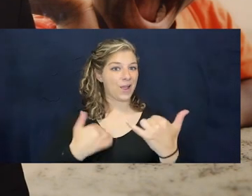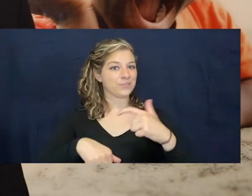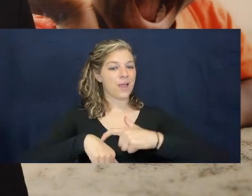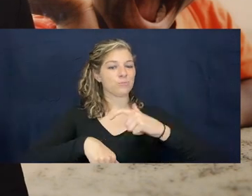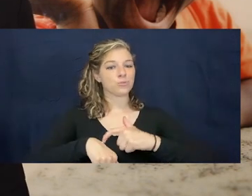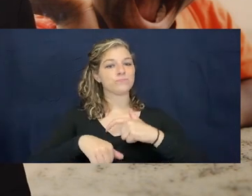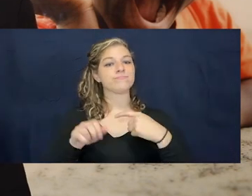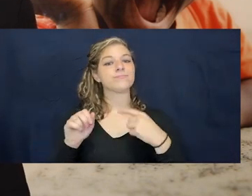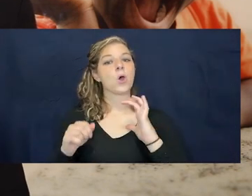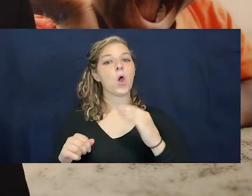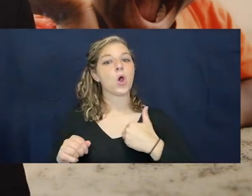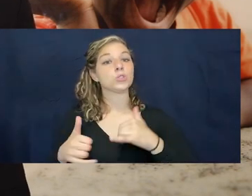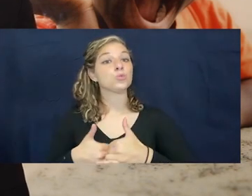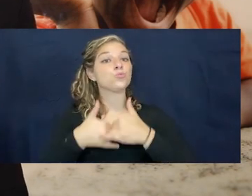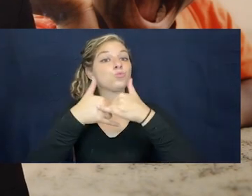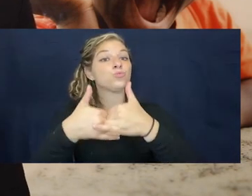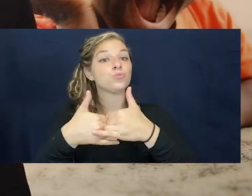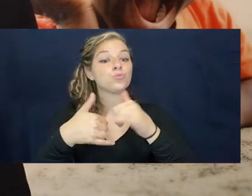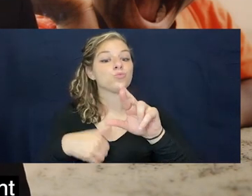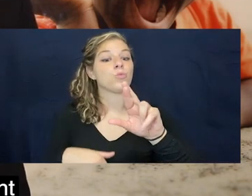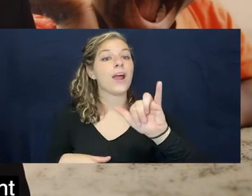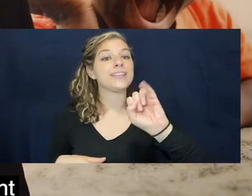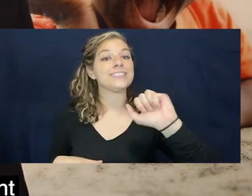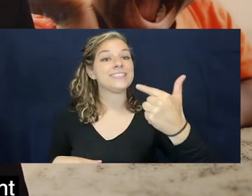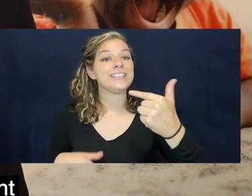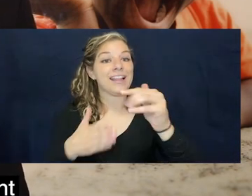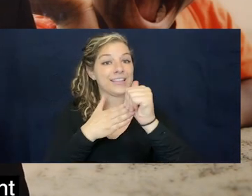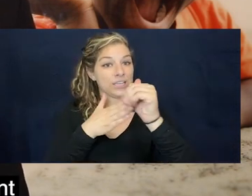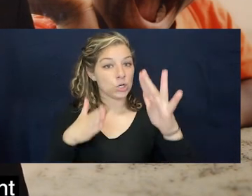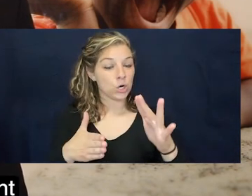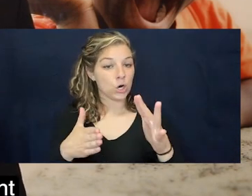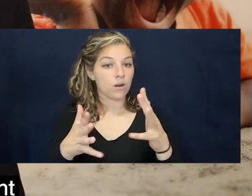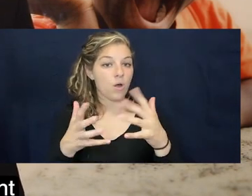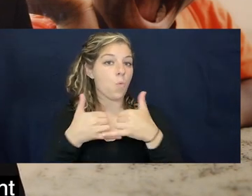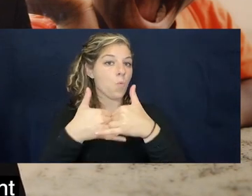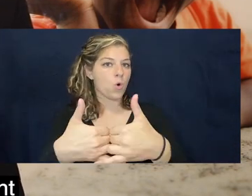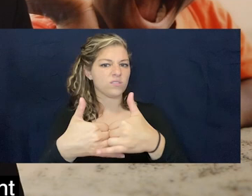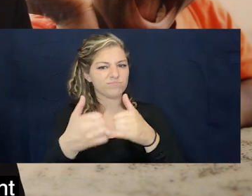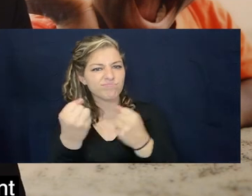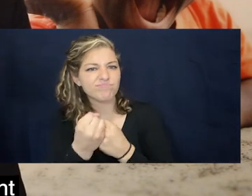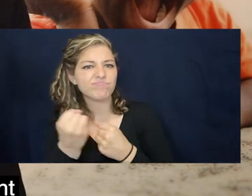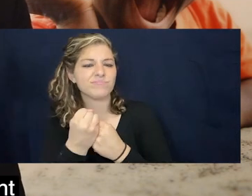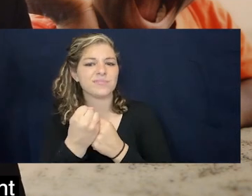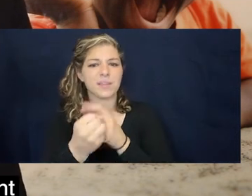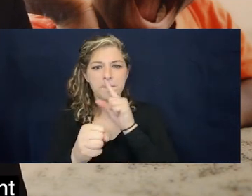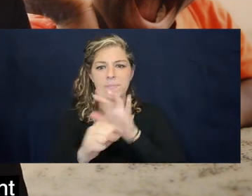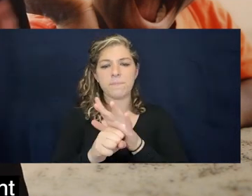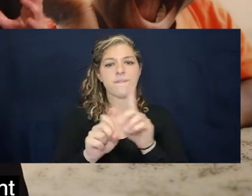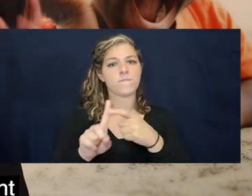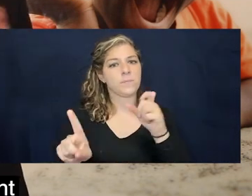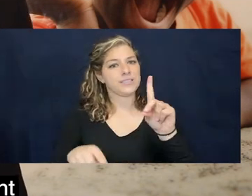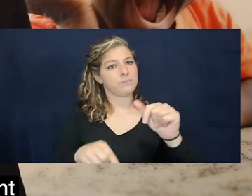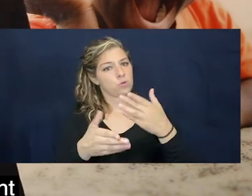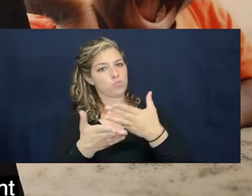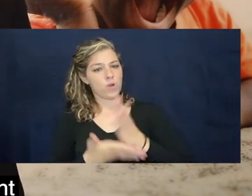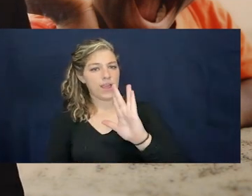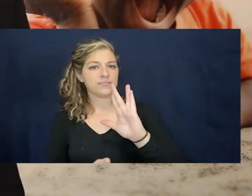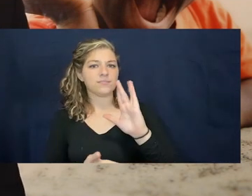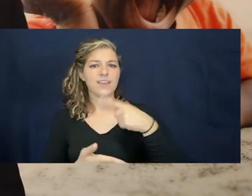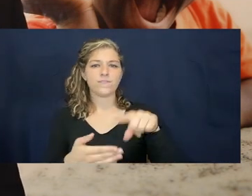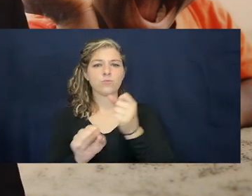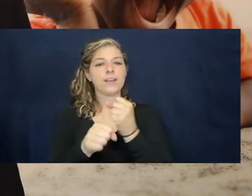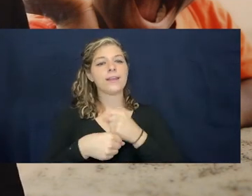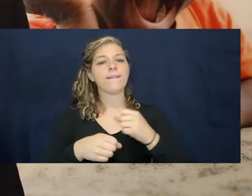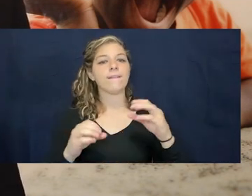mind, it's time to present our Rising Leader Award. The dedication, advocacy, and commitment from disability rights pioneers and warriors